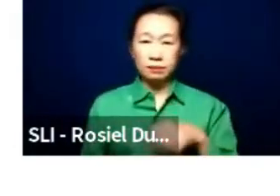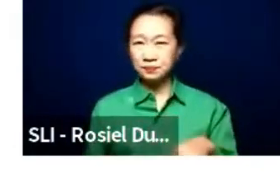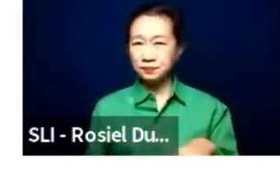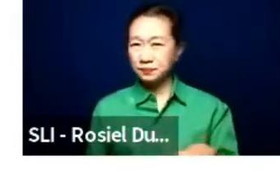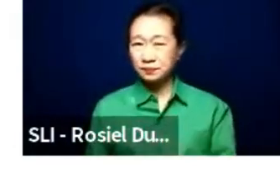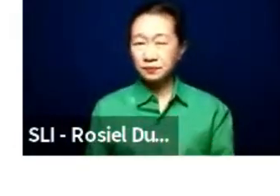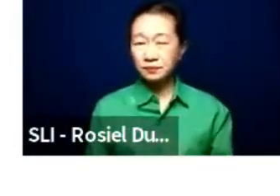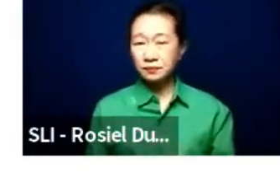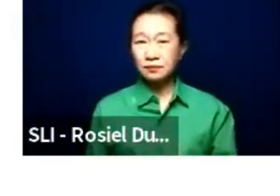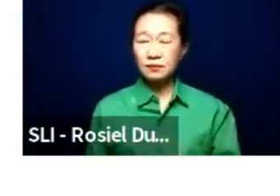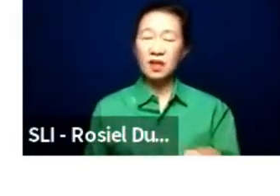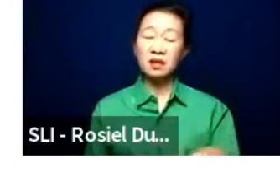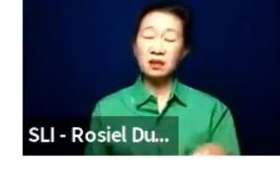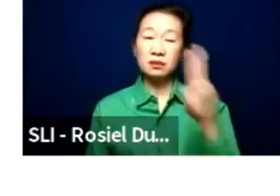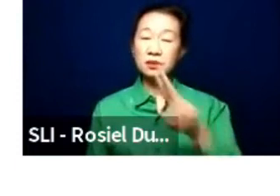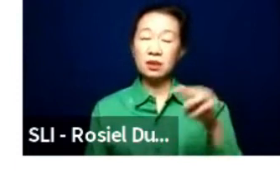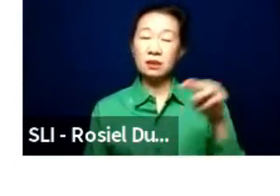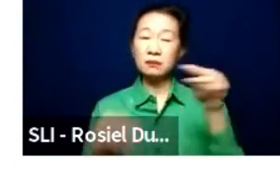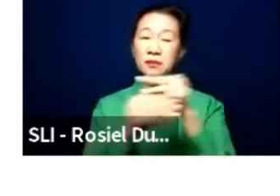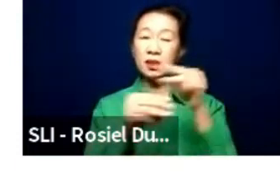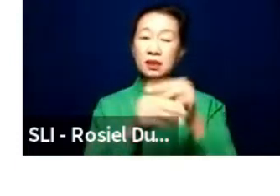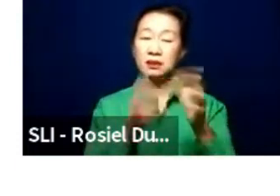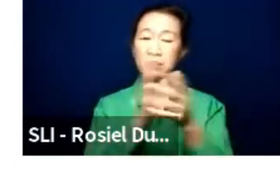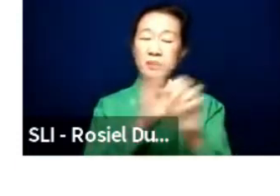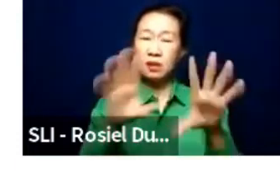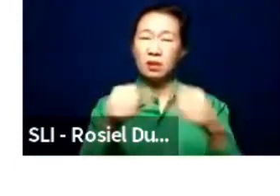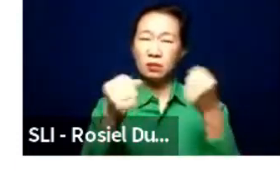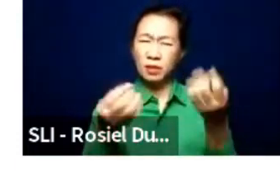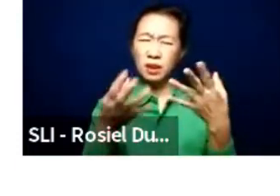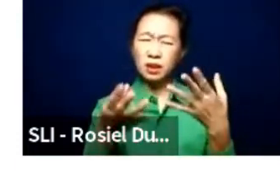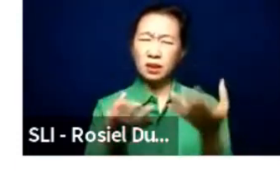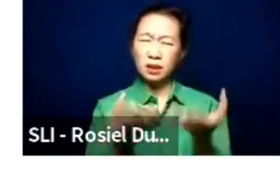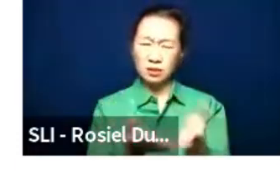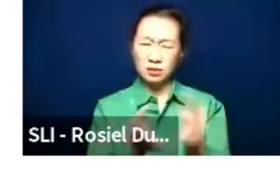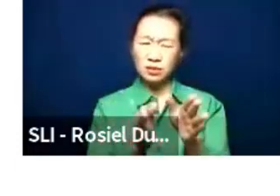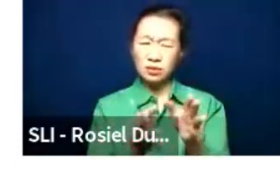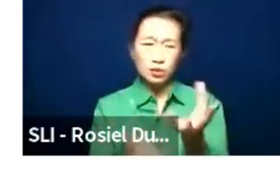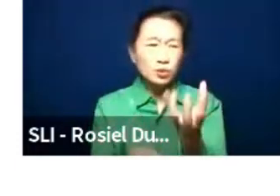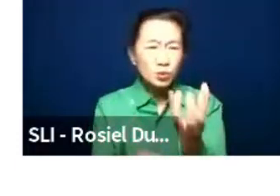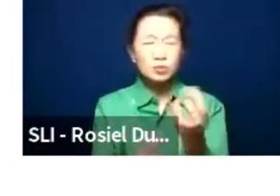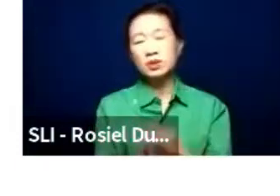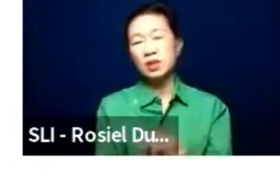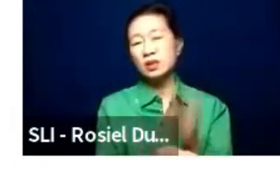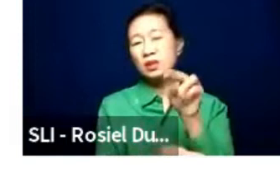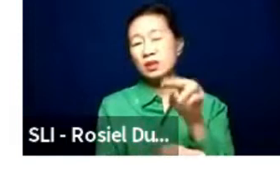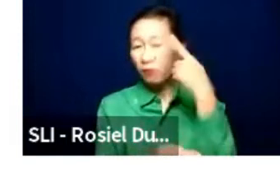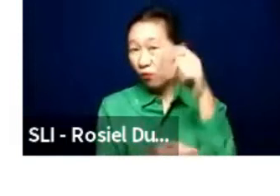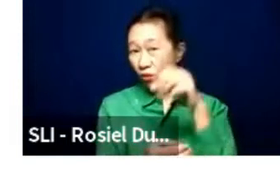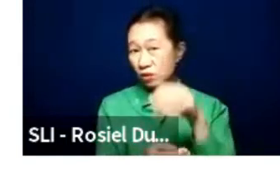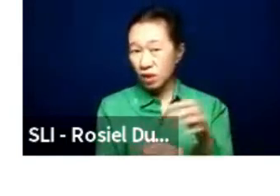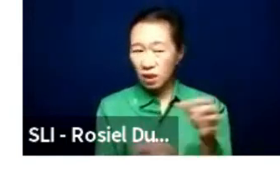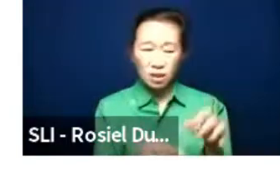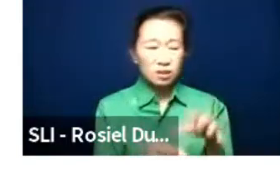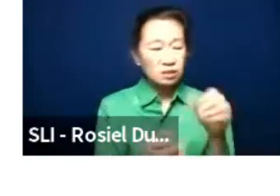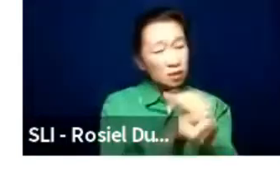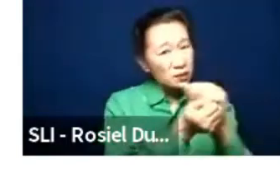that's a math skill, no? Ilan yung kailangan mong scoops for a certain amount of laundry, no?